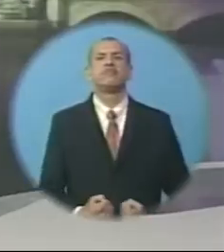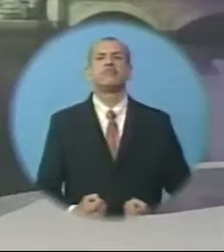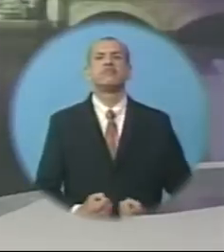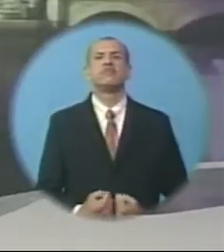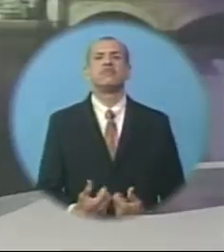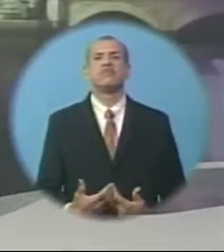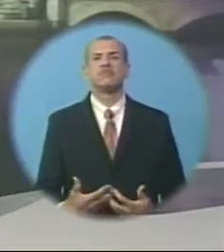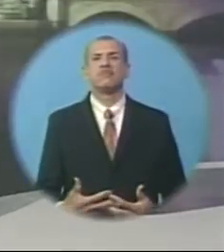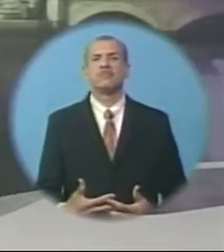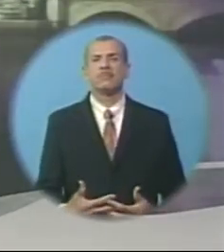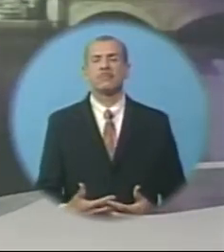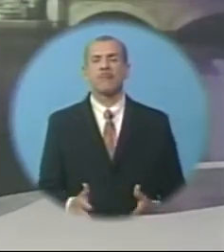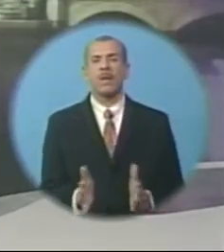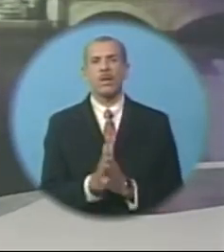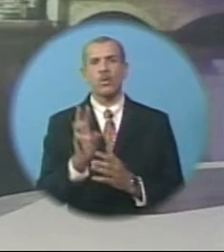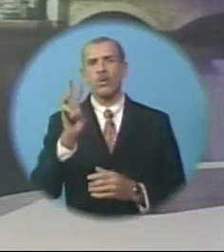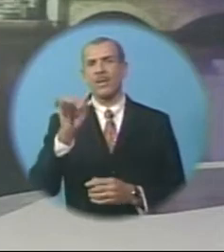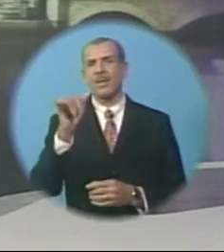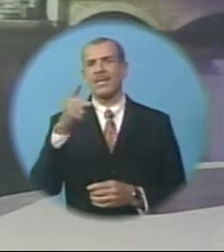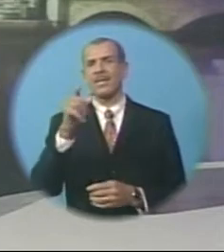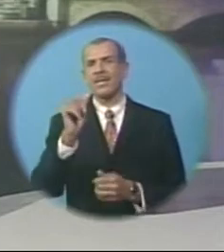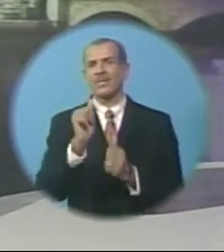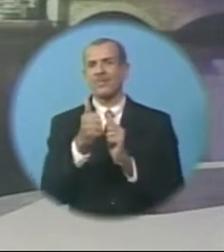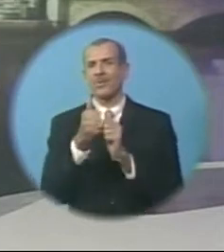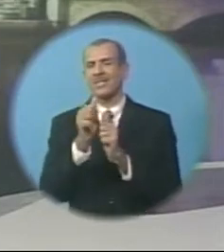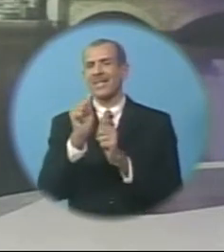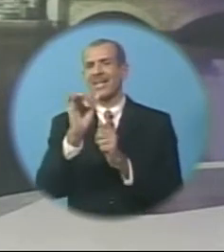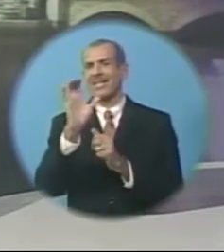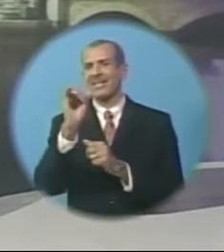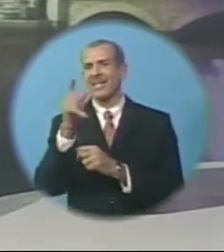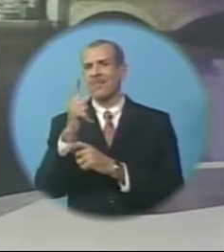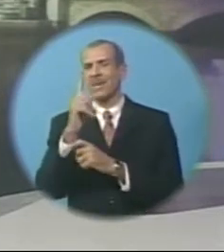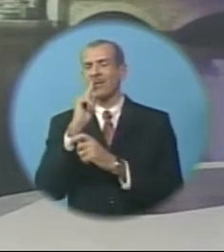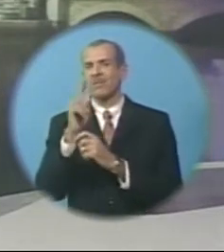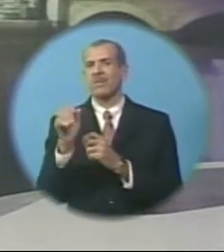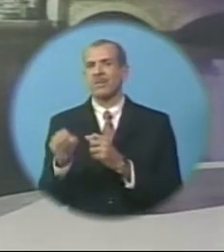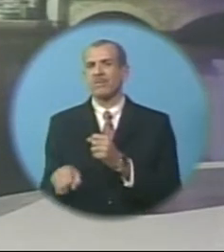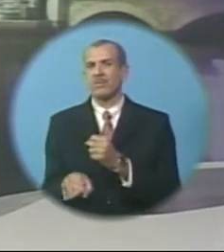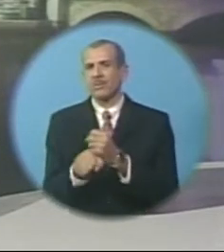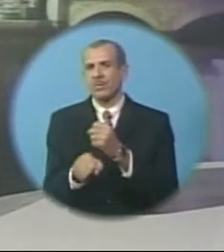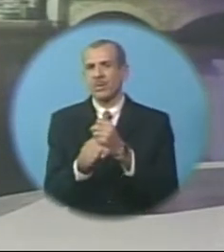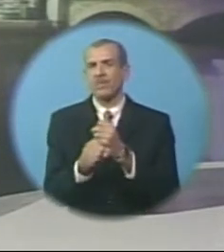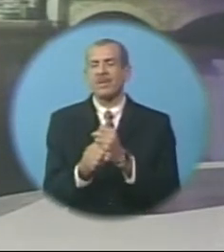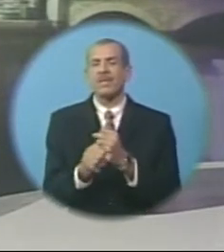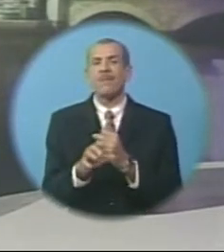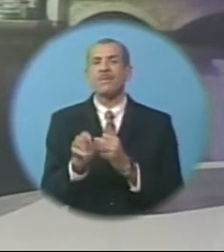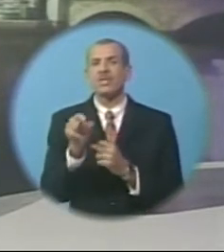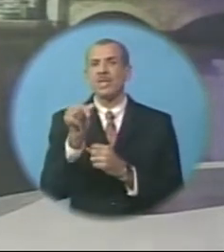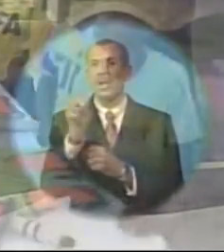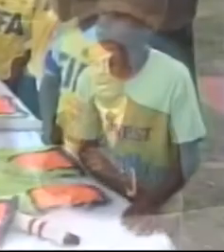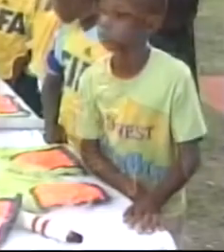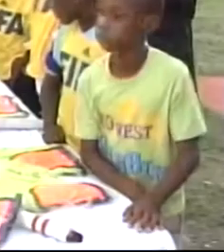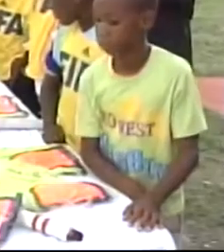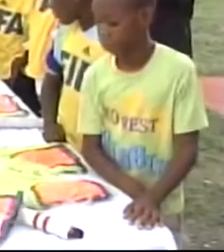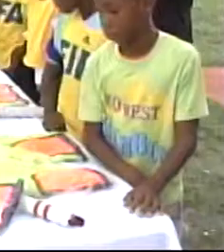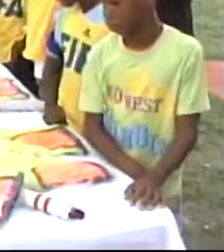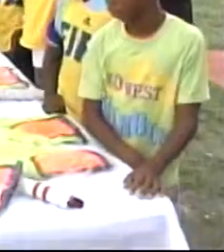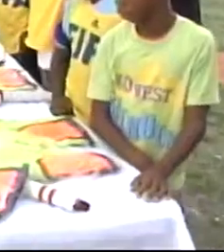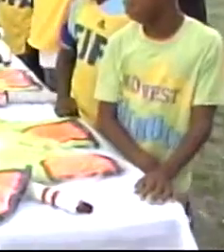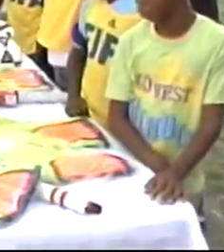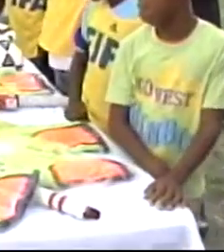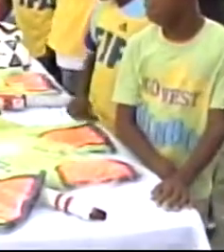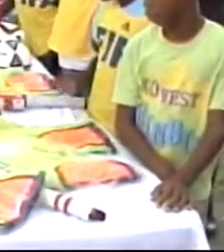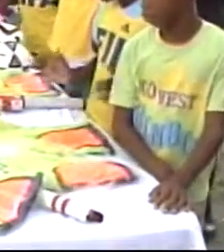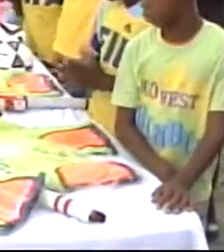21-19. Well, the Willie Sports Academy received a boost recently of some sporting gear, and it came through the Pinelands Creative